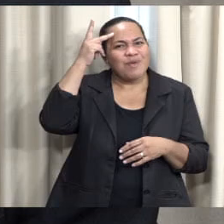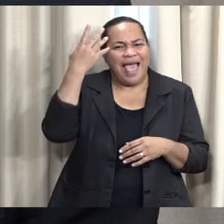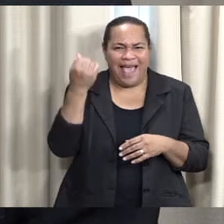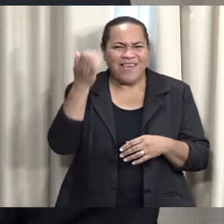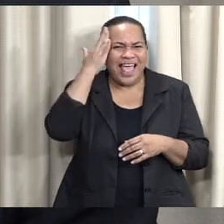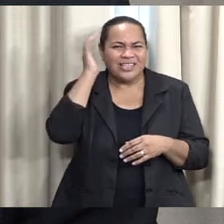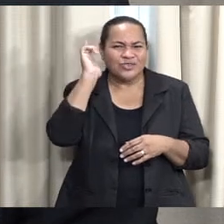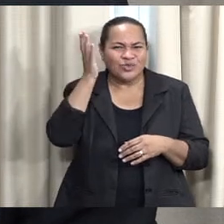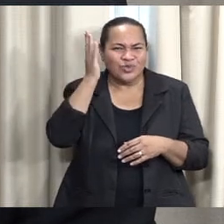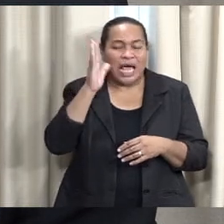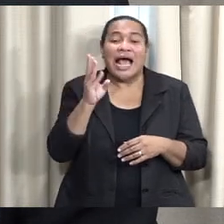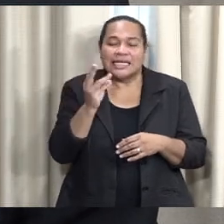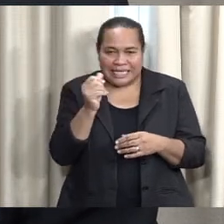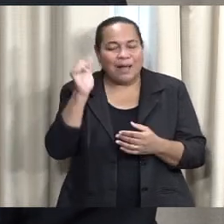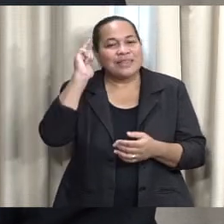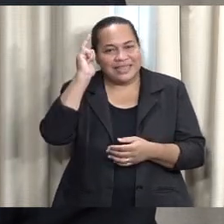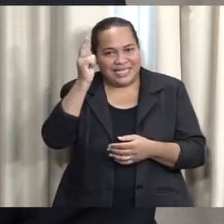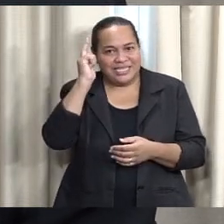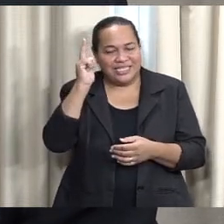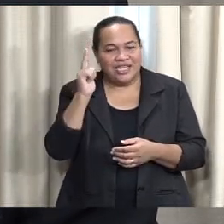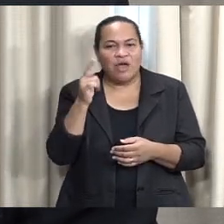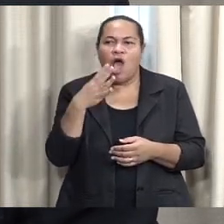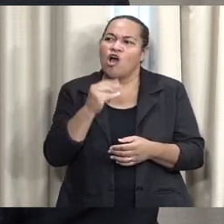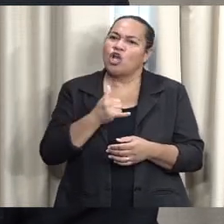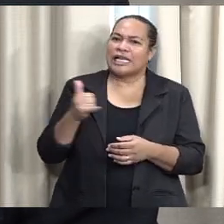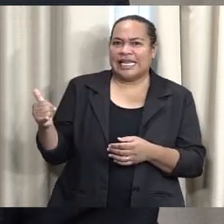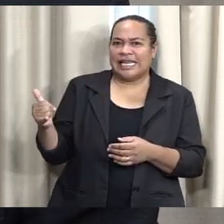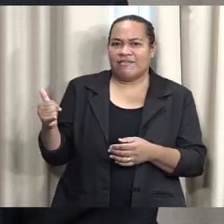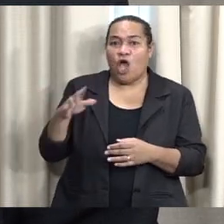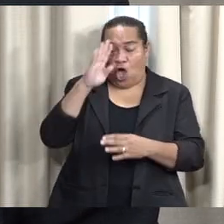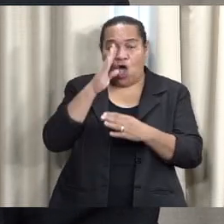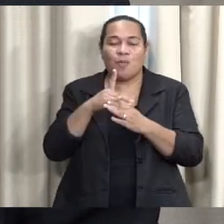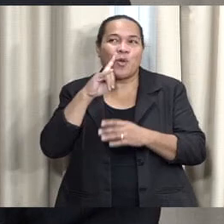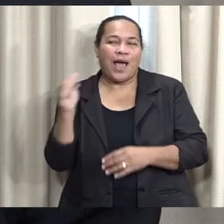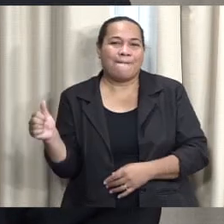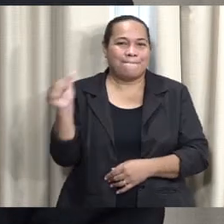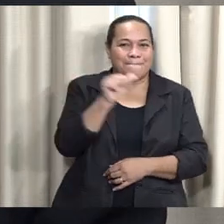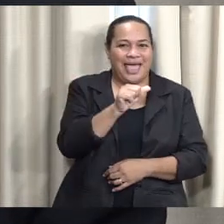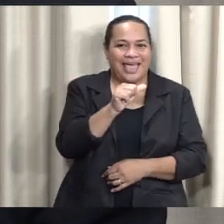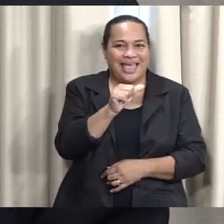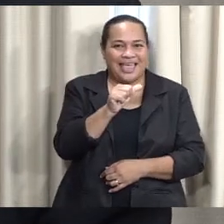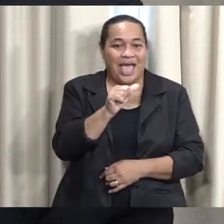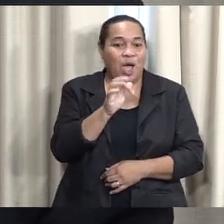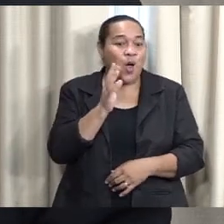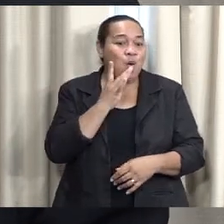Some teachers have been out on leave, and hopefully they will be back by the time this